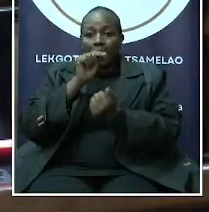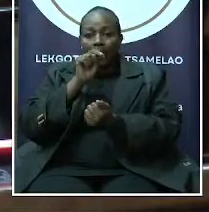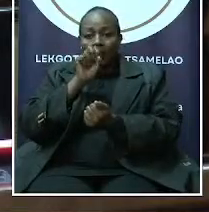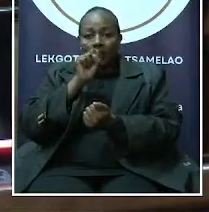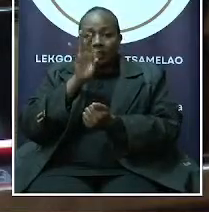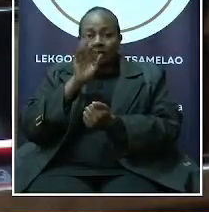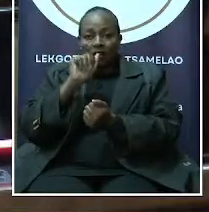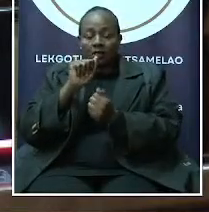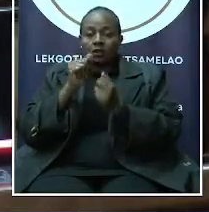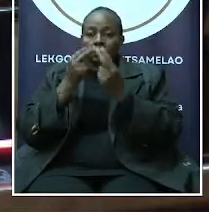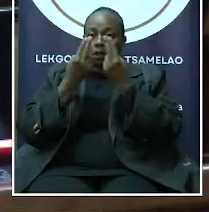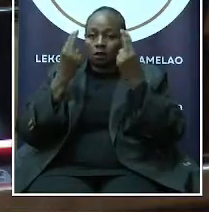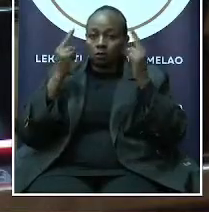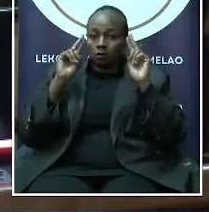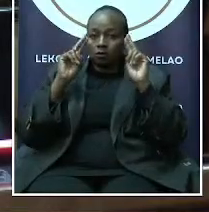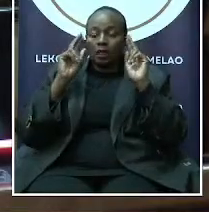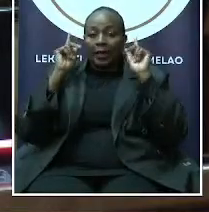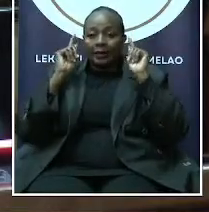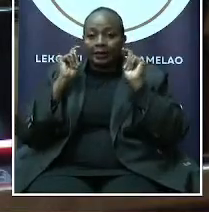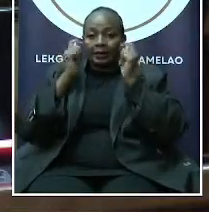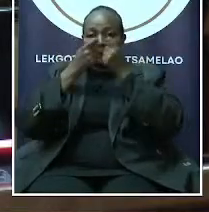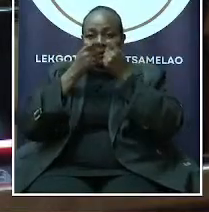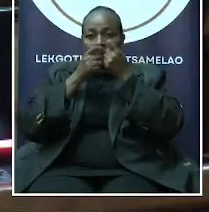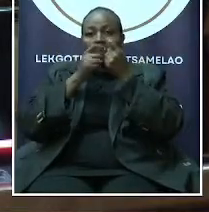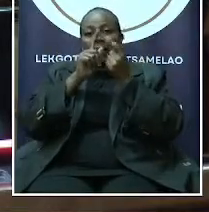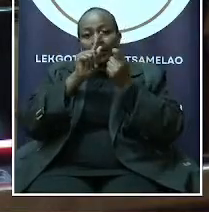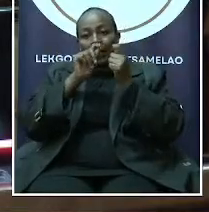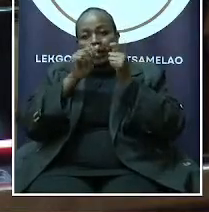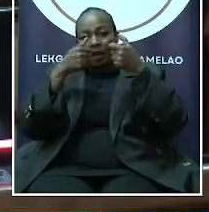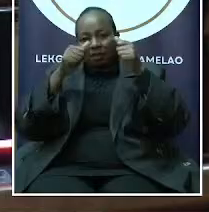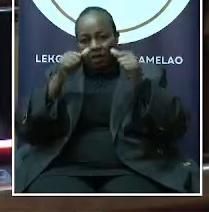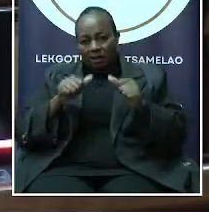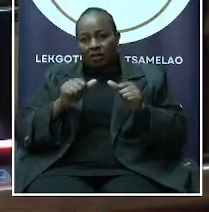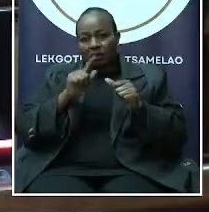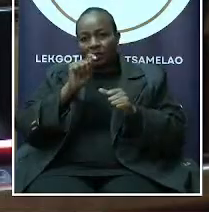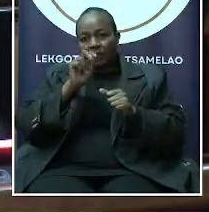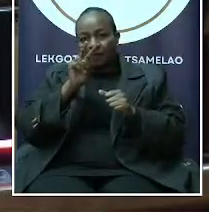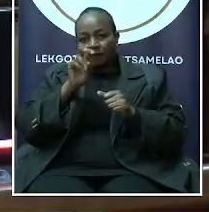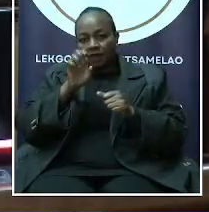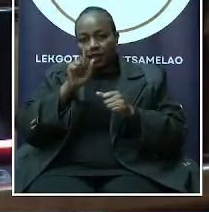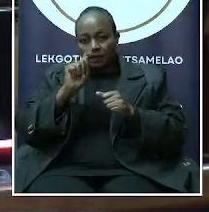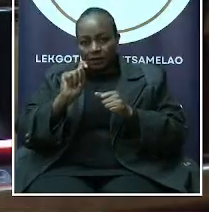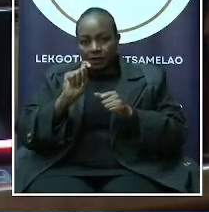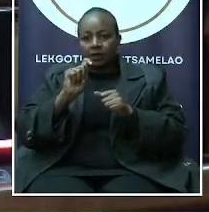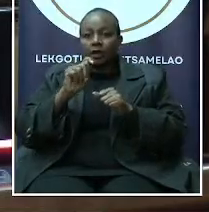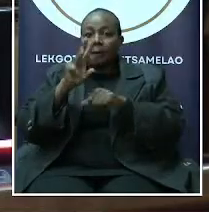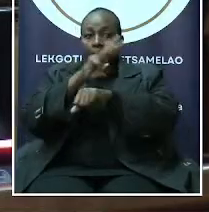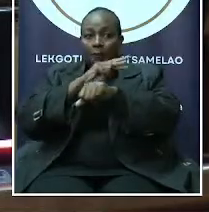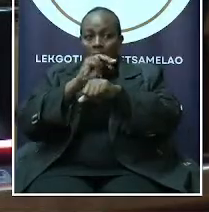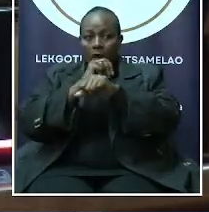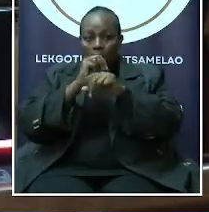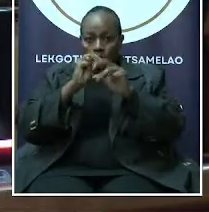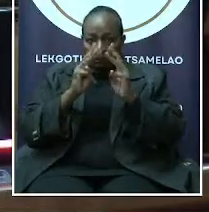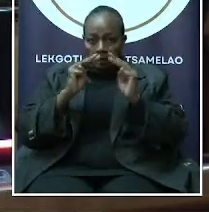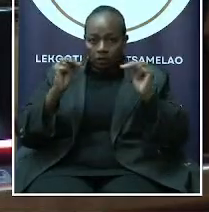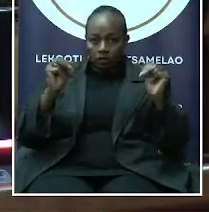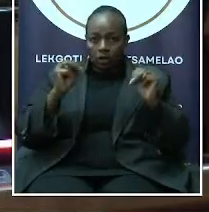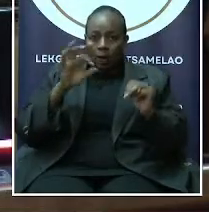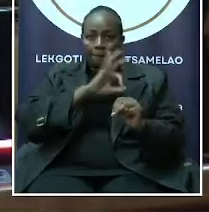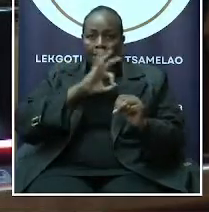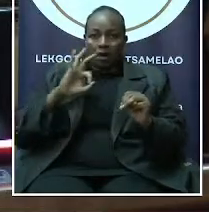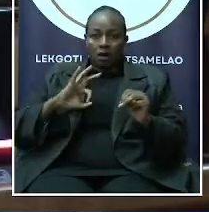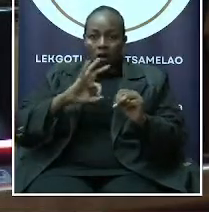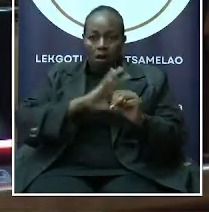UFS, CUT, and other TVET colleges throughout the province, the Mangaung Metro with the mayor